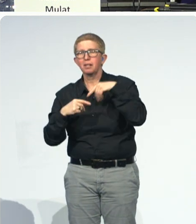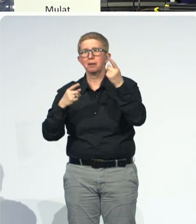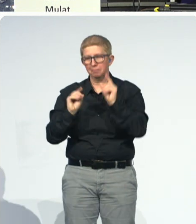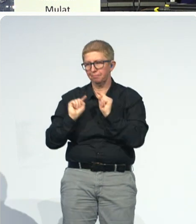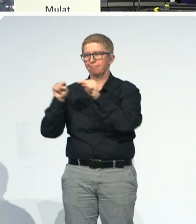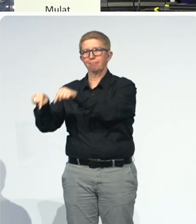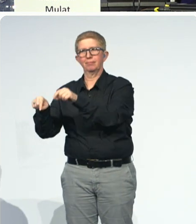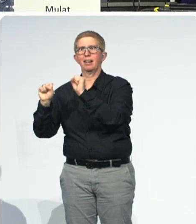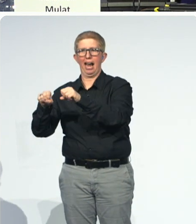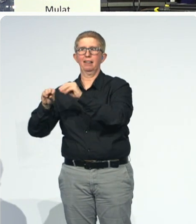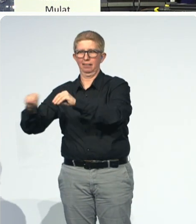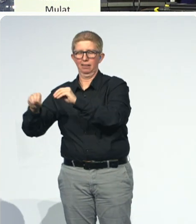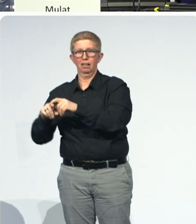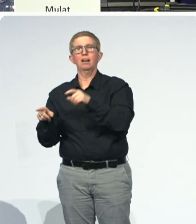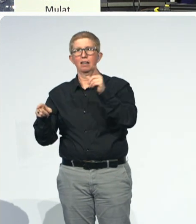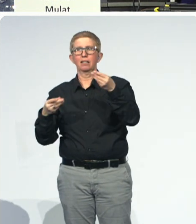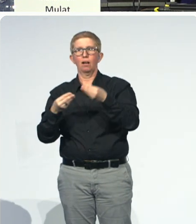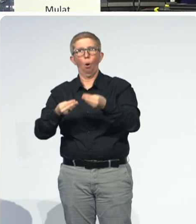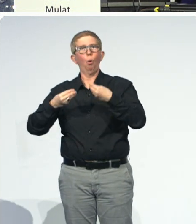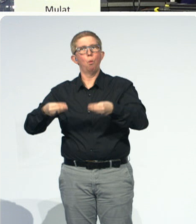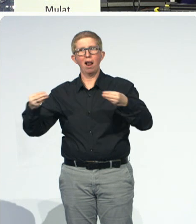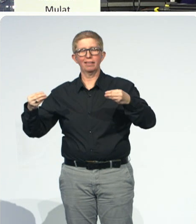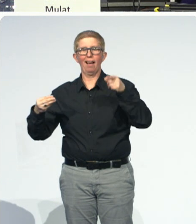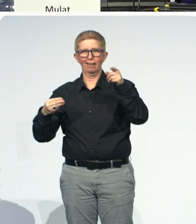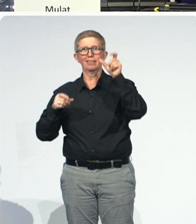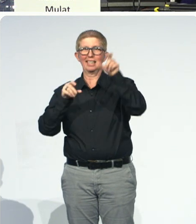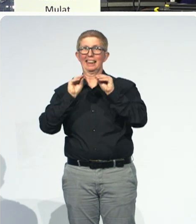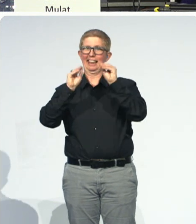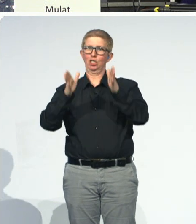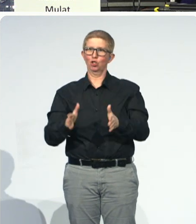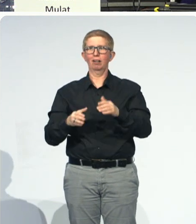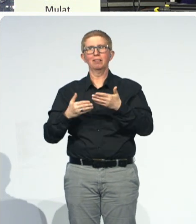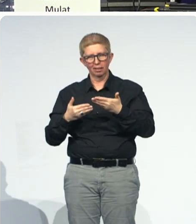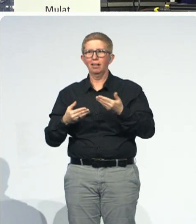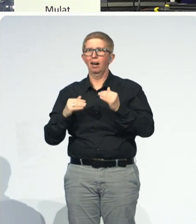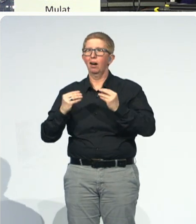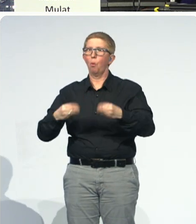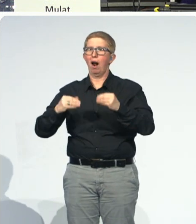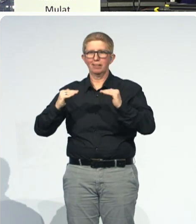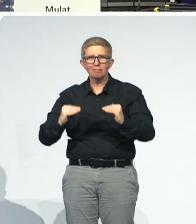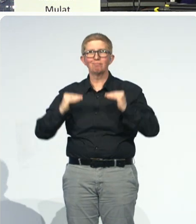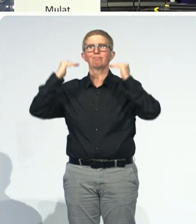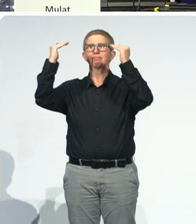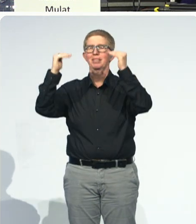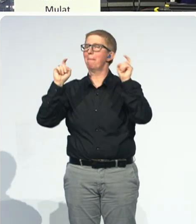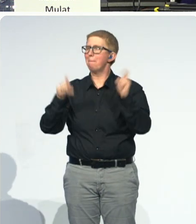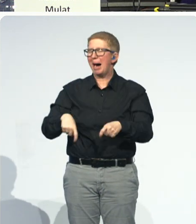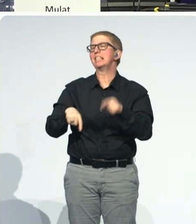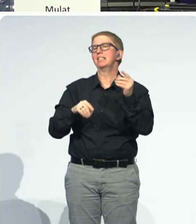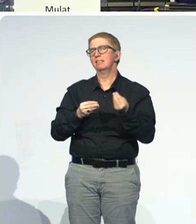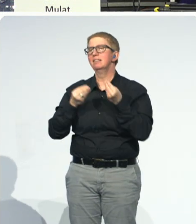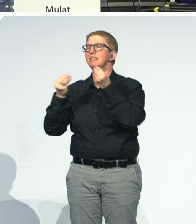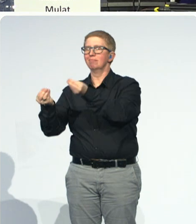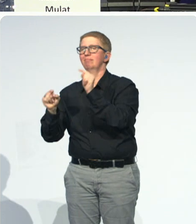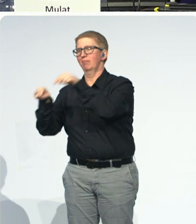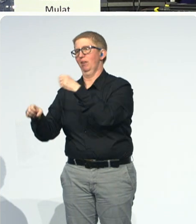and raise their motivation. Because teachers had poor sign language skills and were not able to